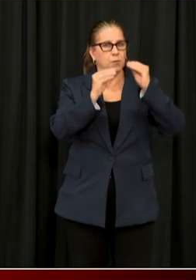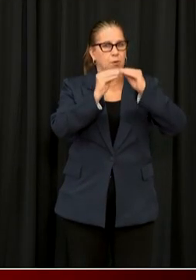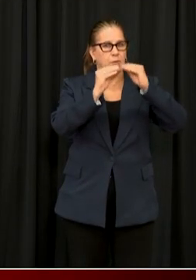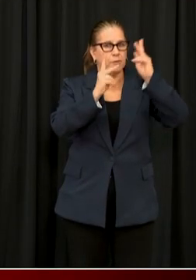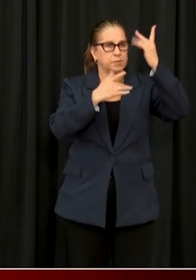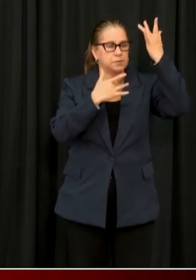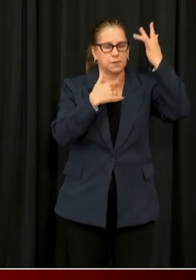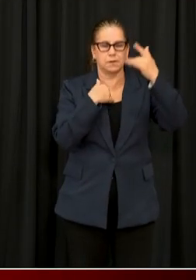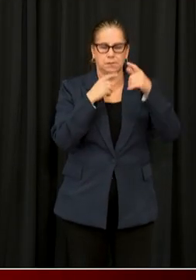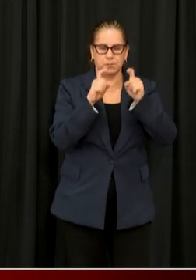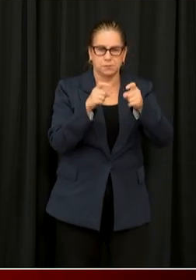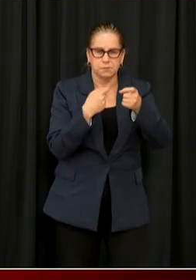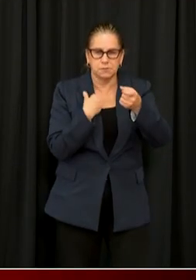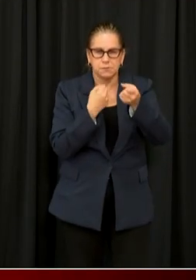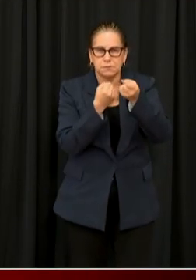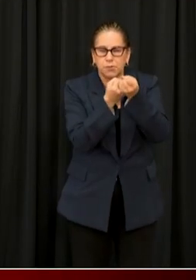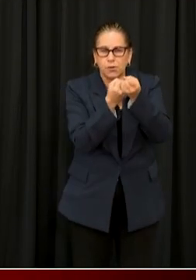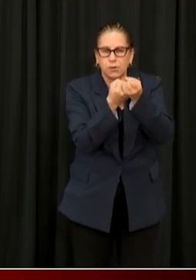Yes.